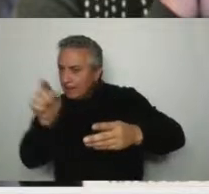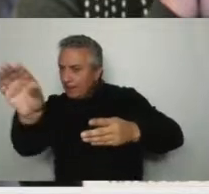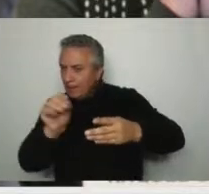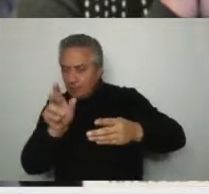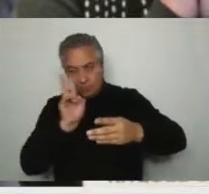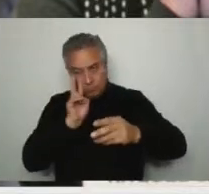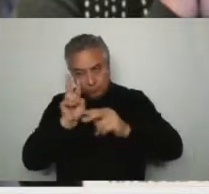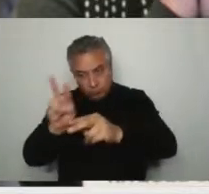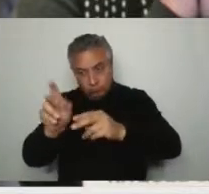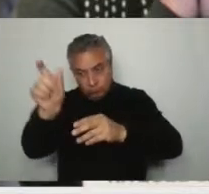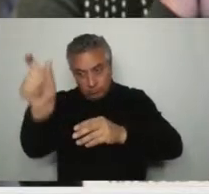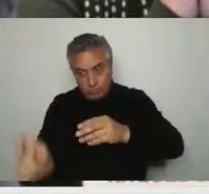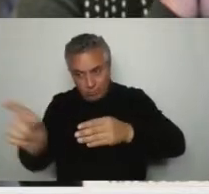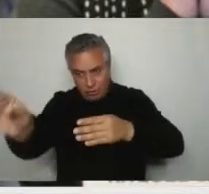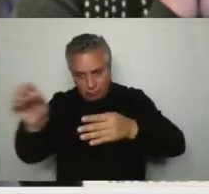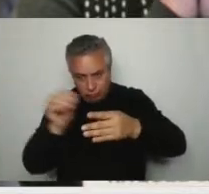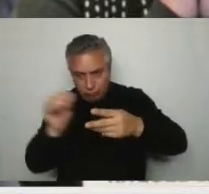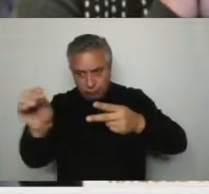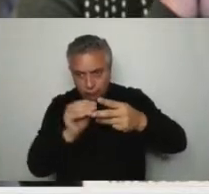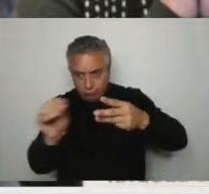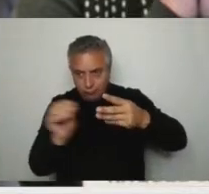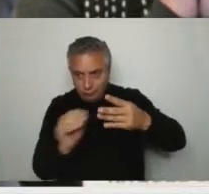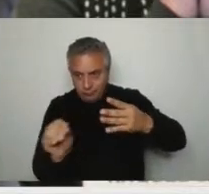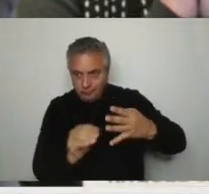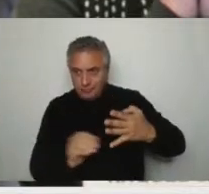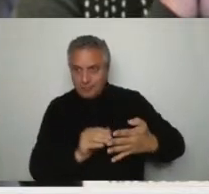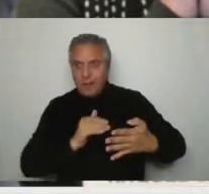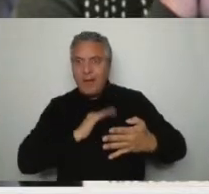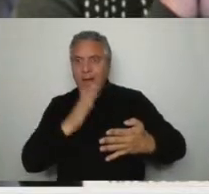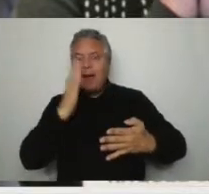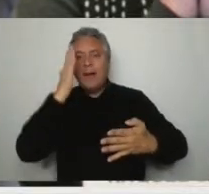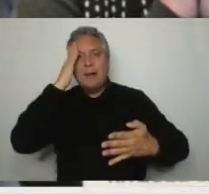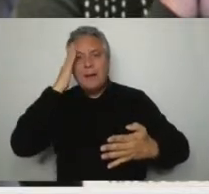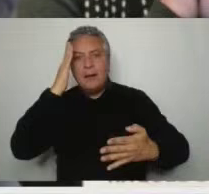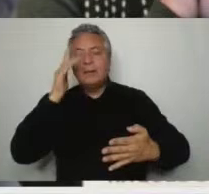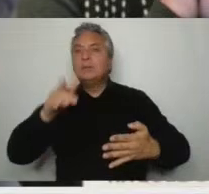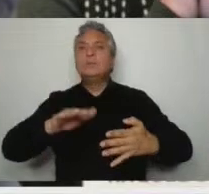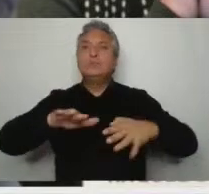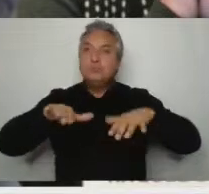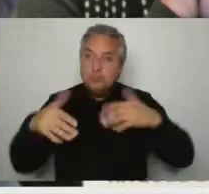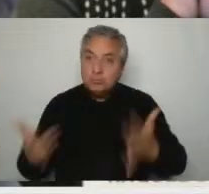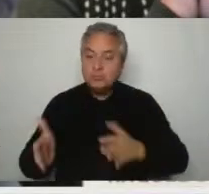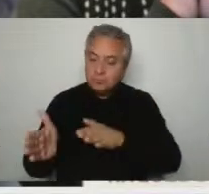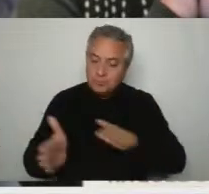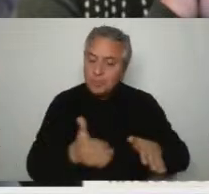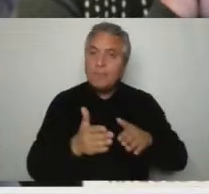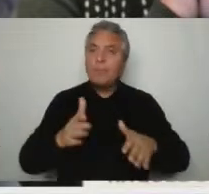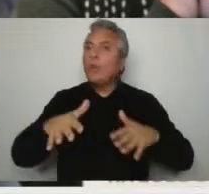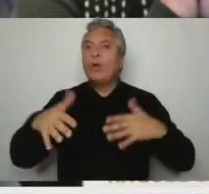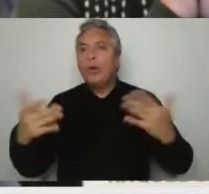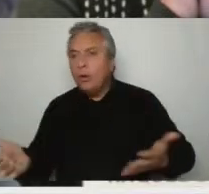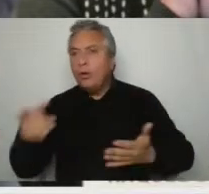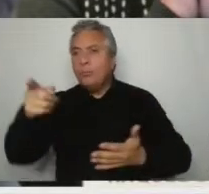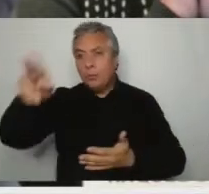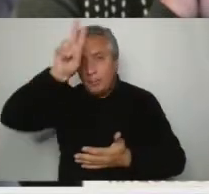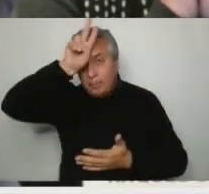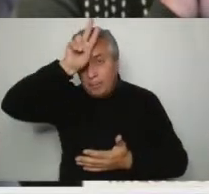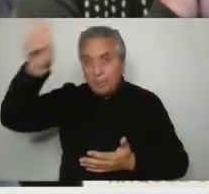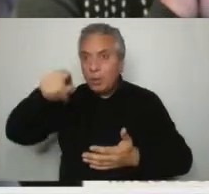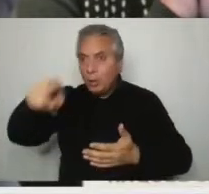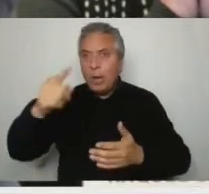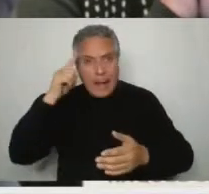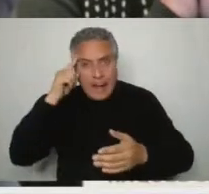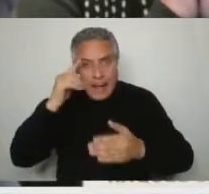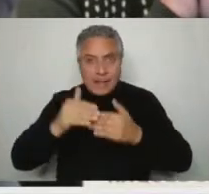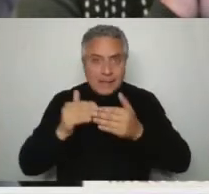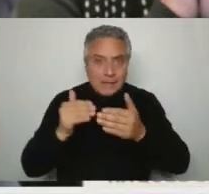the affiliates, referring to the differences among them and the innovation in Peru with regard to this, so that